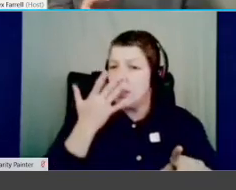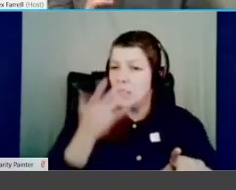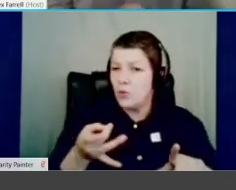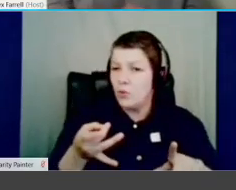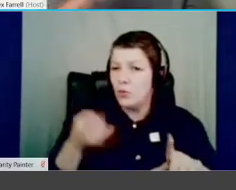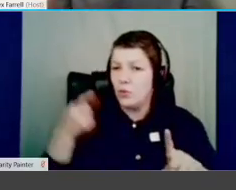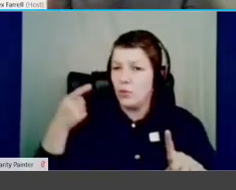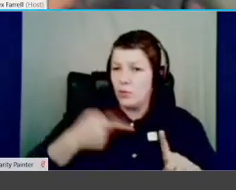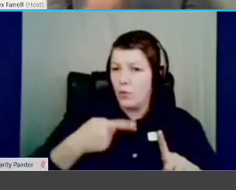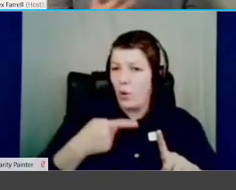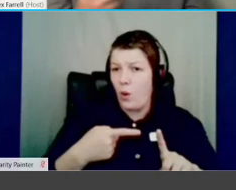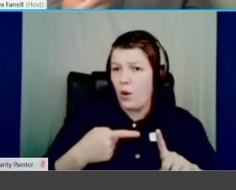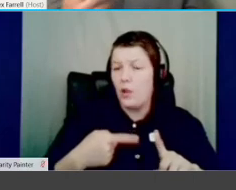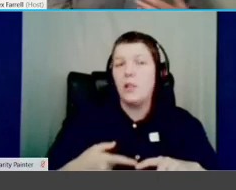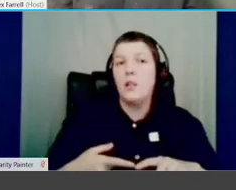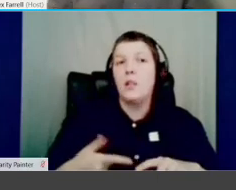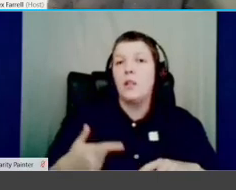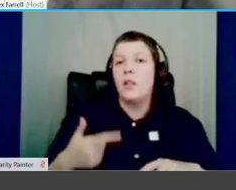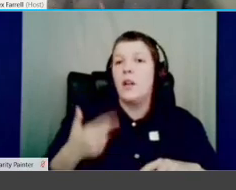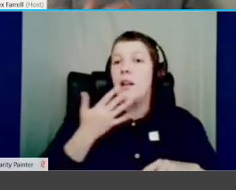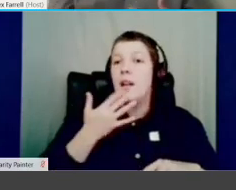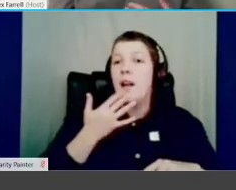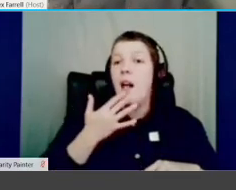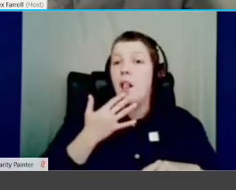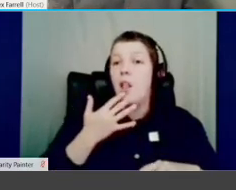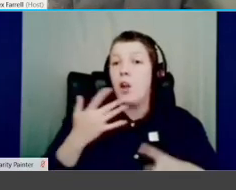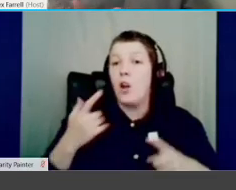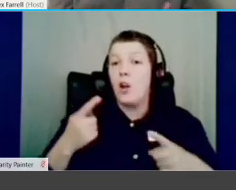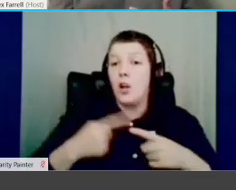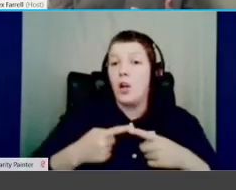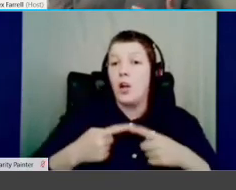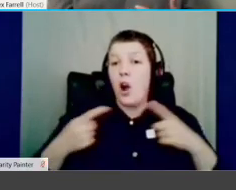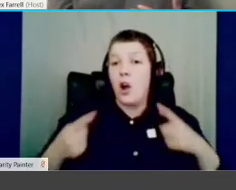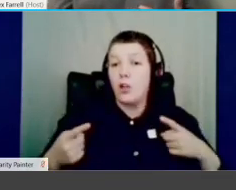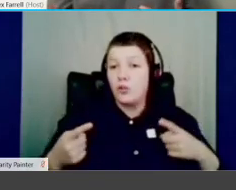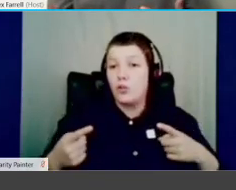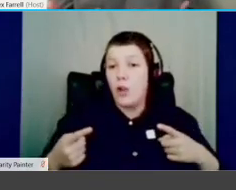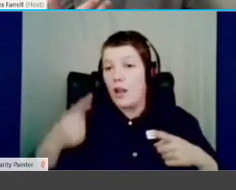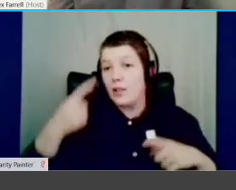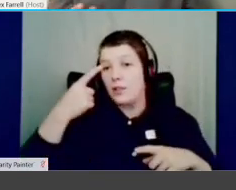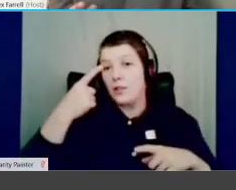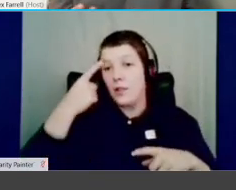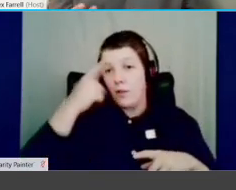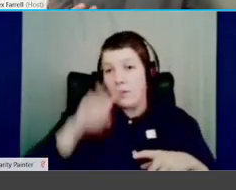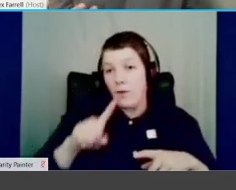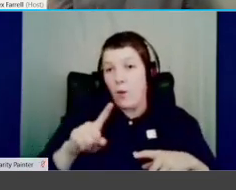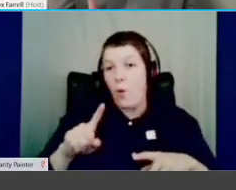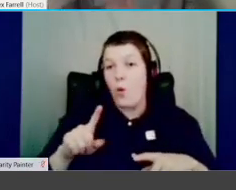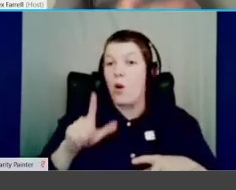have, okay, because of color contrast ratios for people with low vision, that